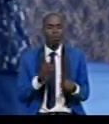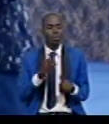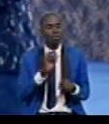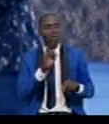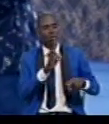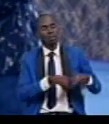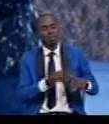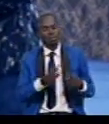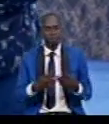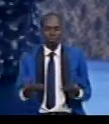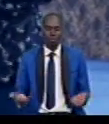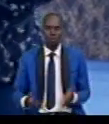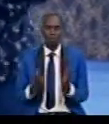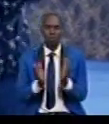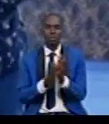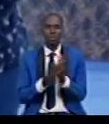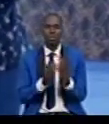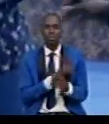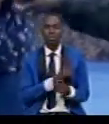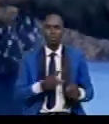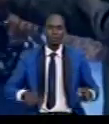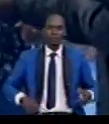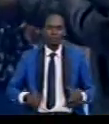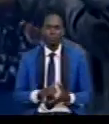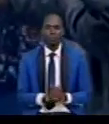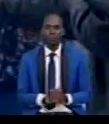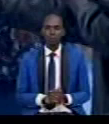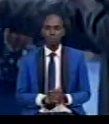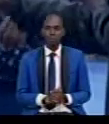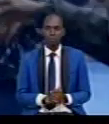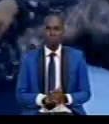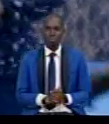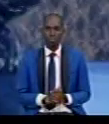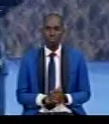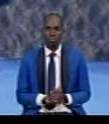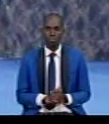the Lord. Let's hear from her. Let her.